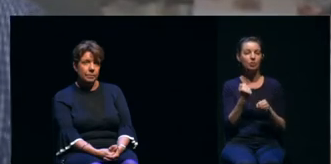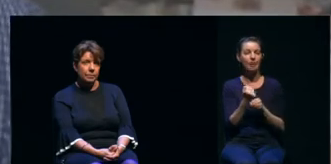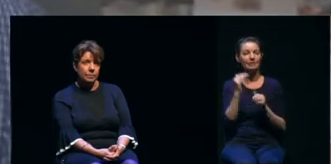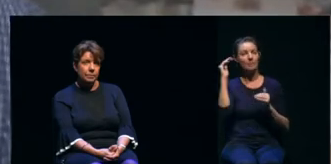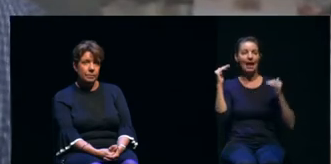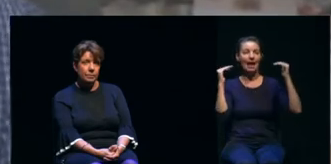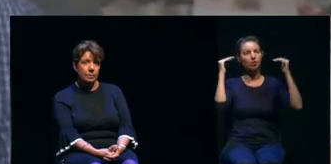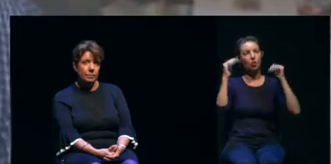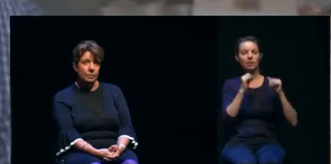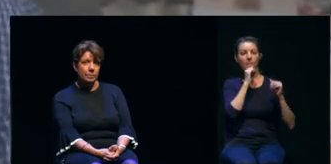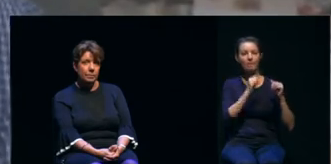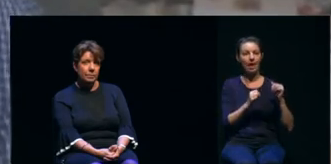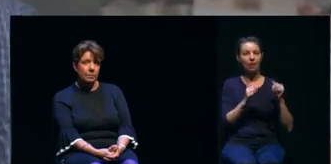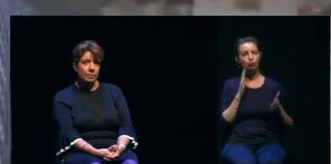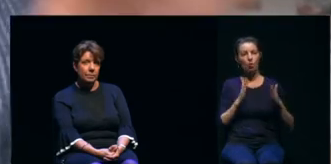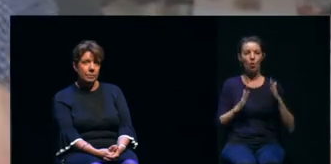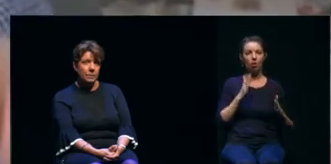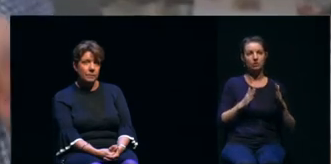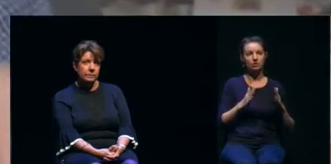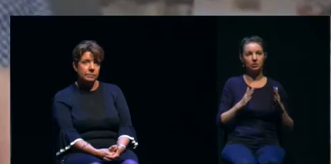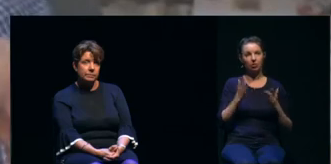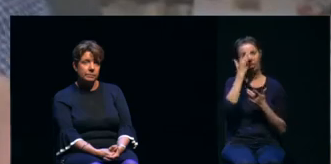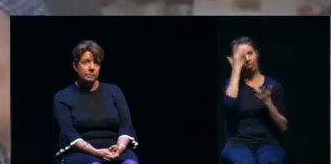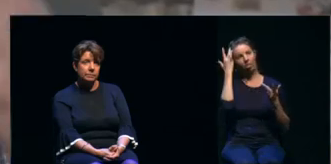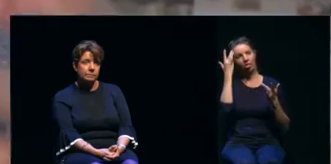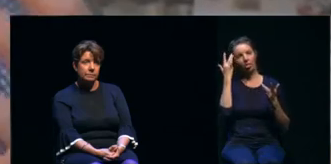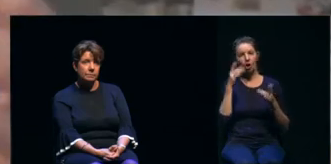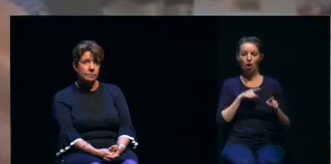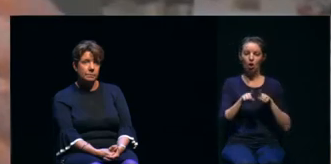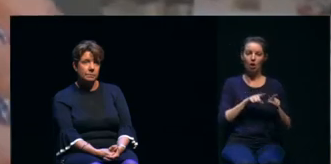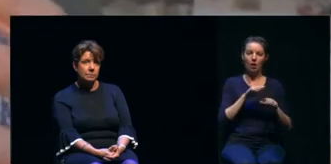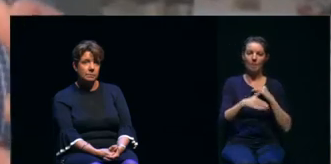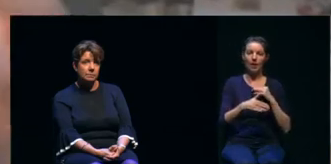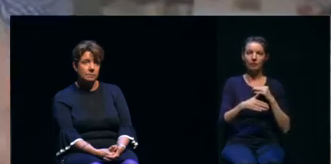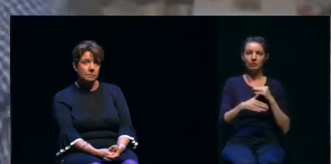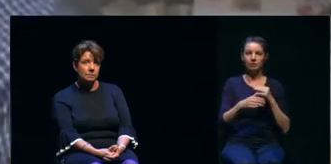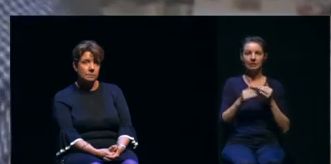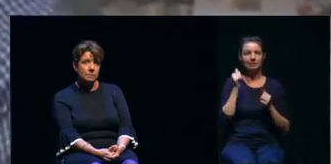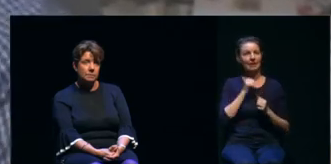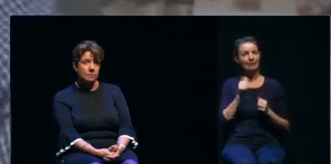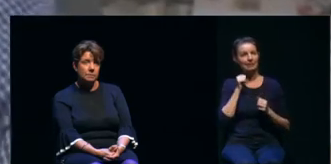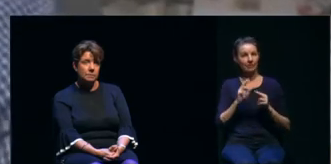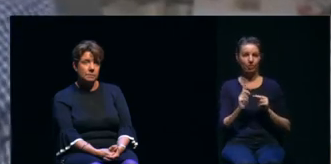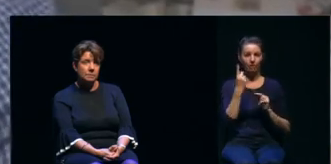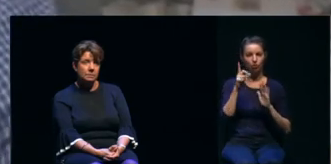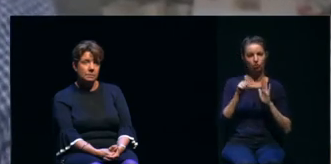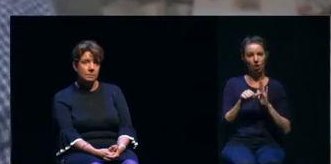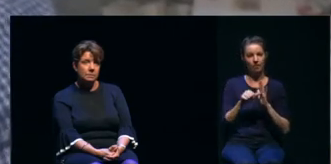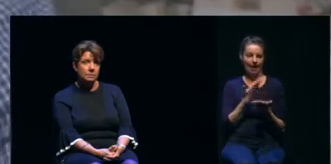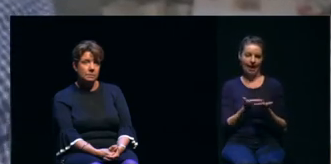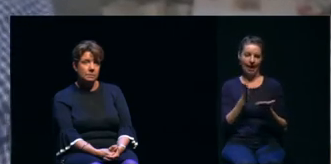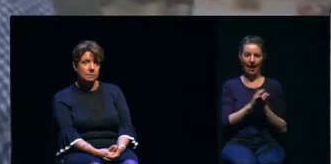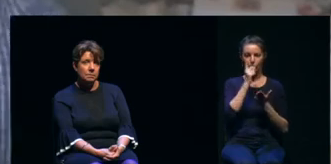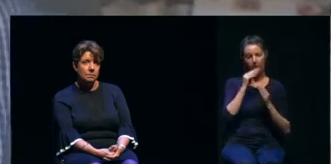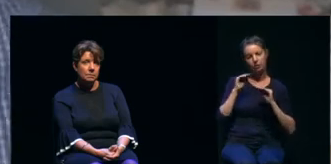nothing about the world learn about sex for the first time. And the characters are going, well, what would be the quickest way to teach, like, these adult male robots who know nothing what sex